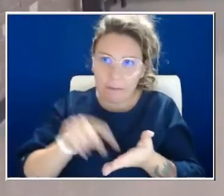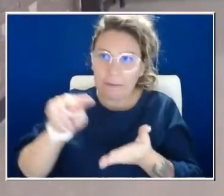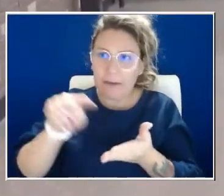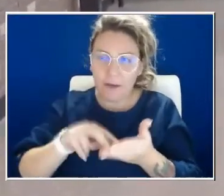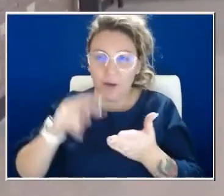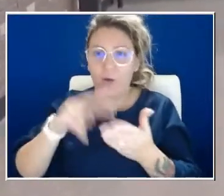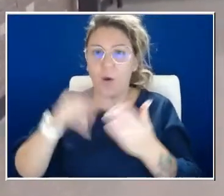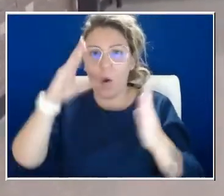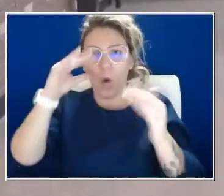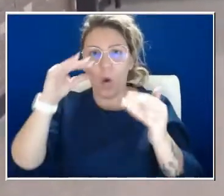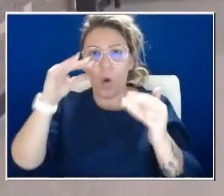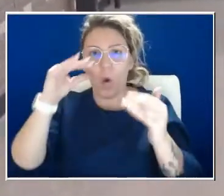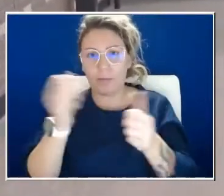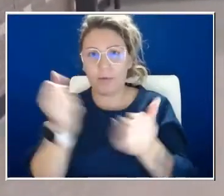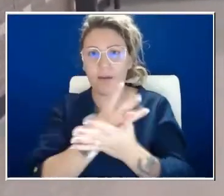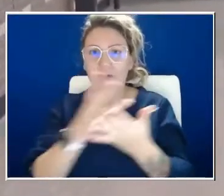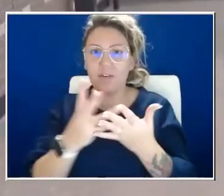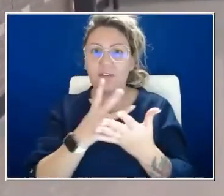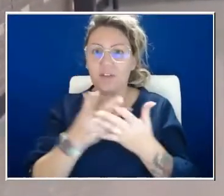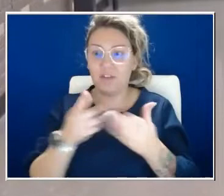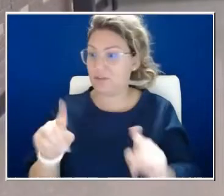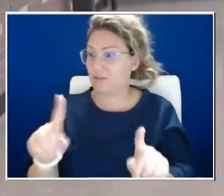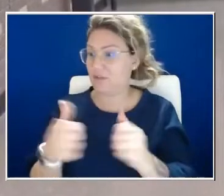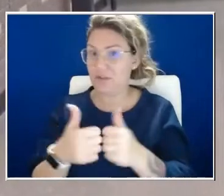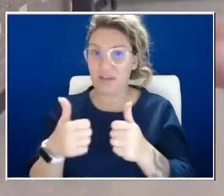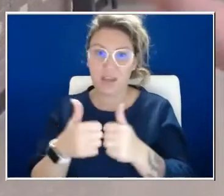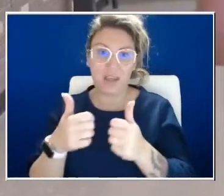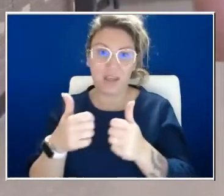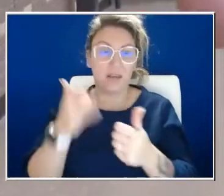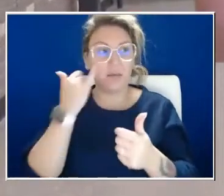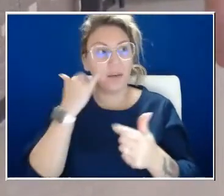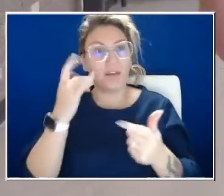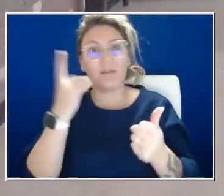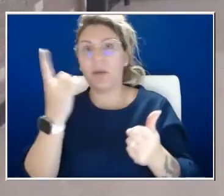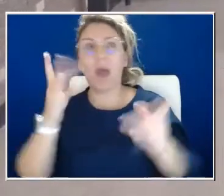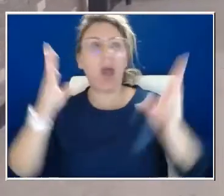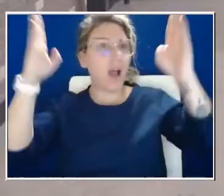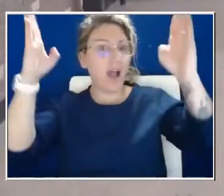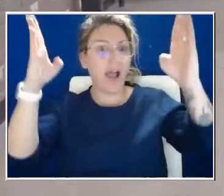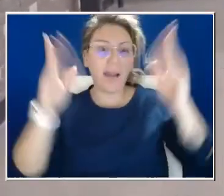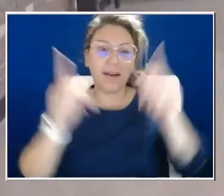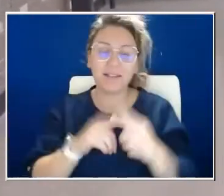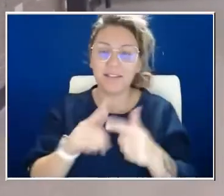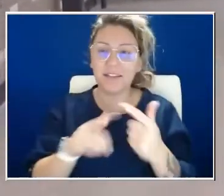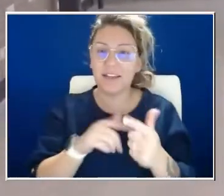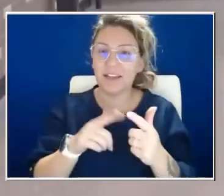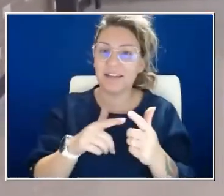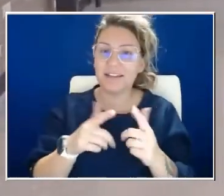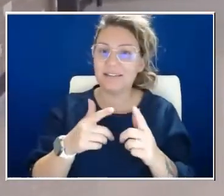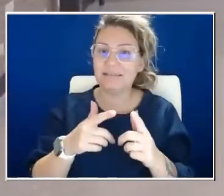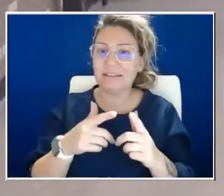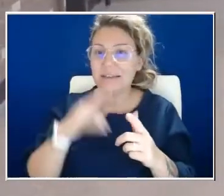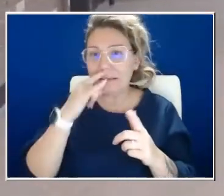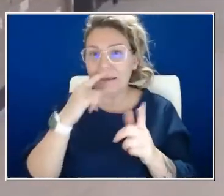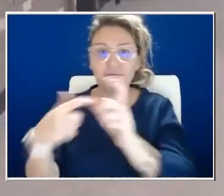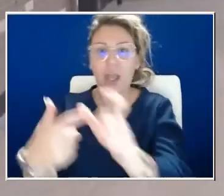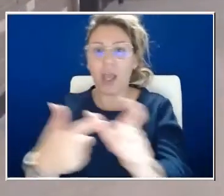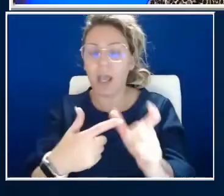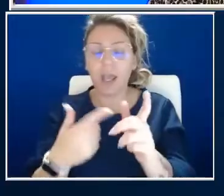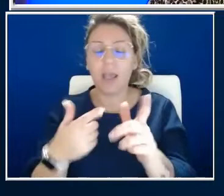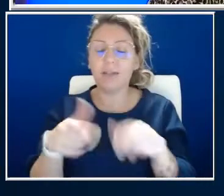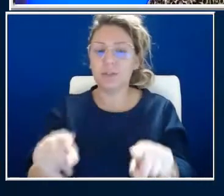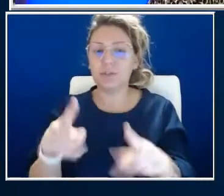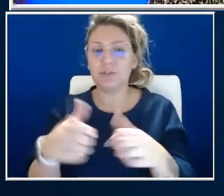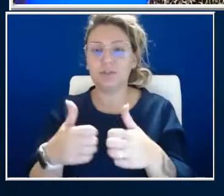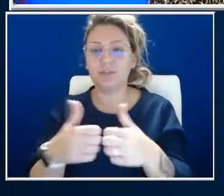the chaos of a sideline can be crazy when there's a big touchdown or a big interception, and you got kids running in and around you. So It really makes